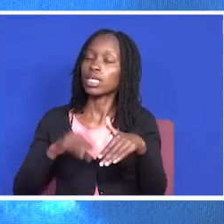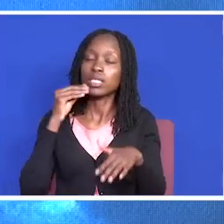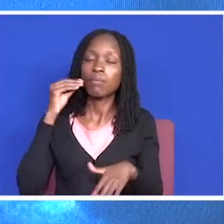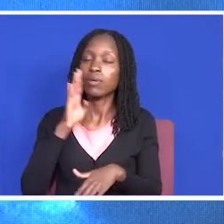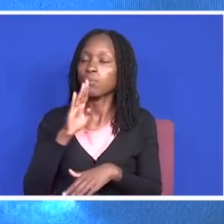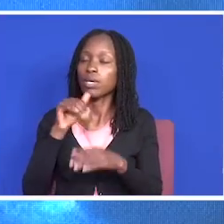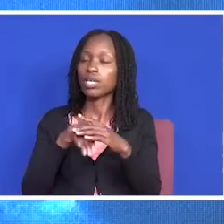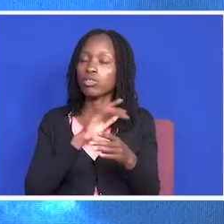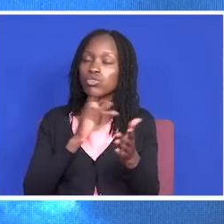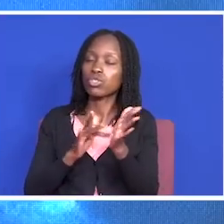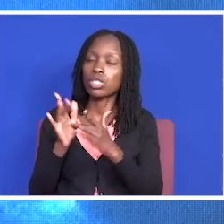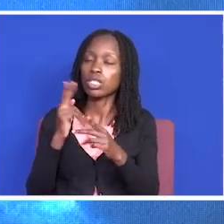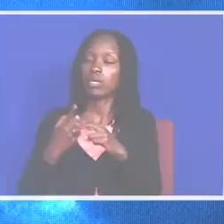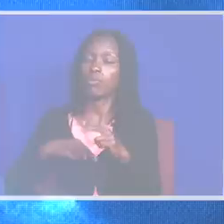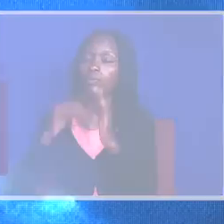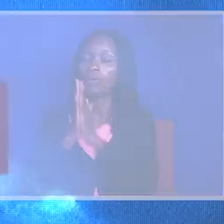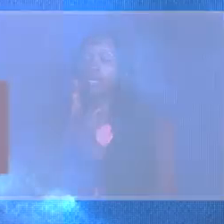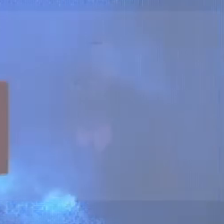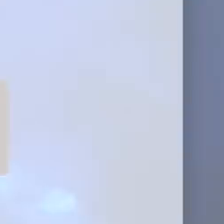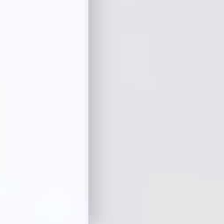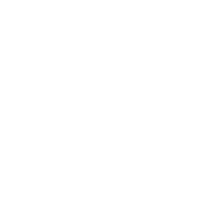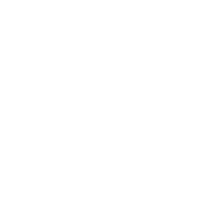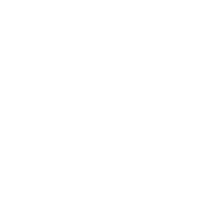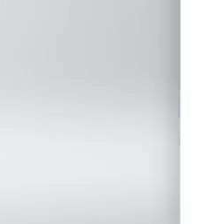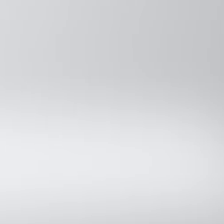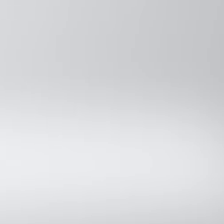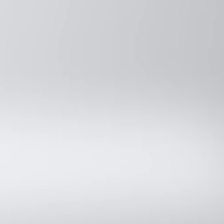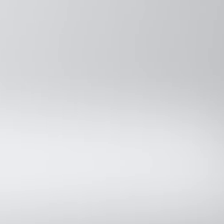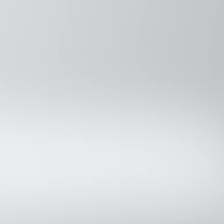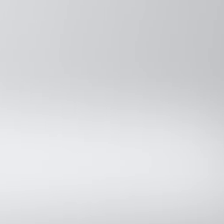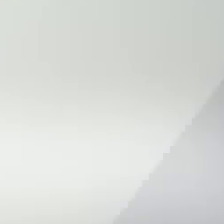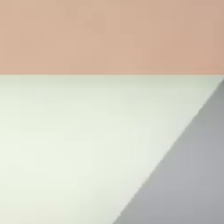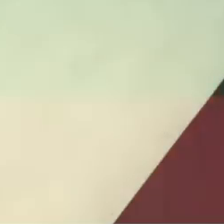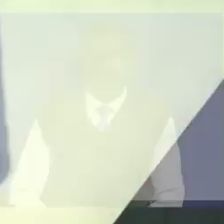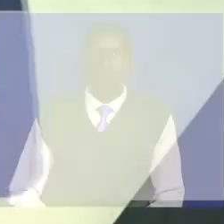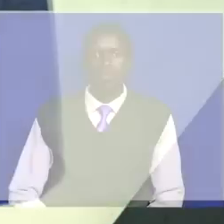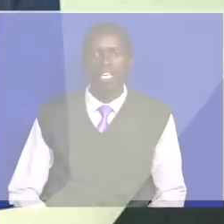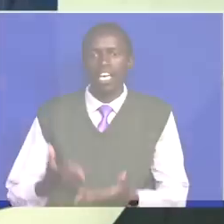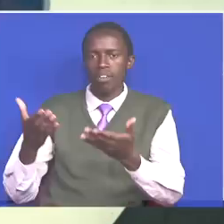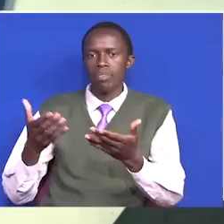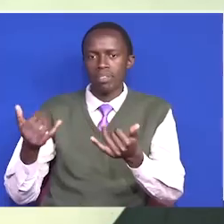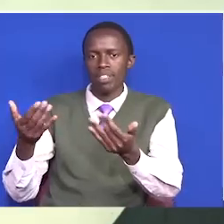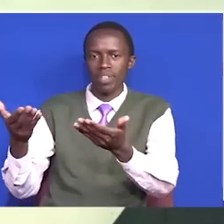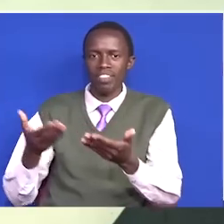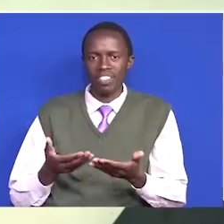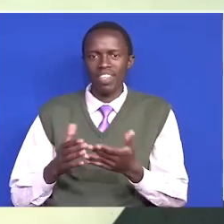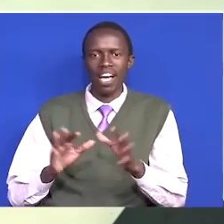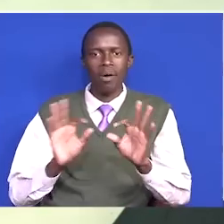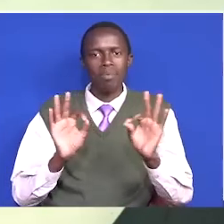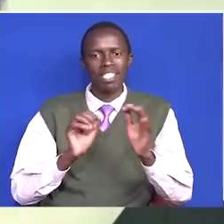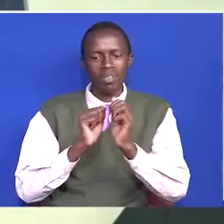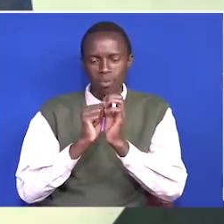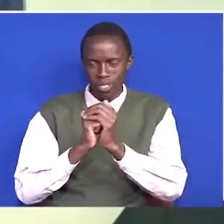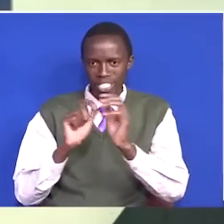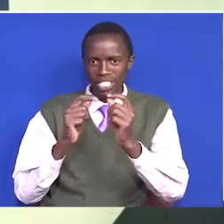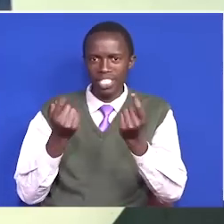In Jesus' name we pray. Amen. Amen. Help me now in welcoming our amazing worship